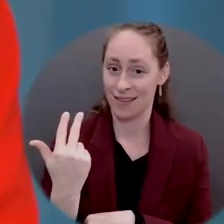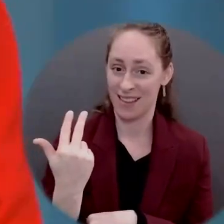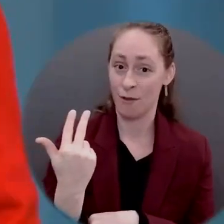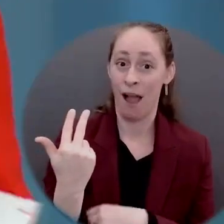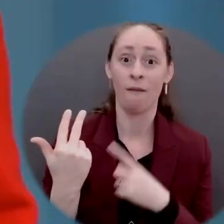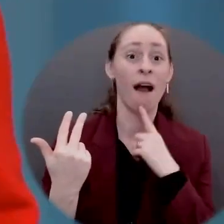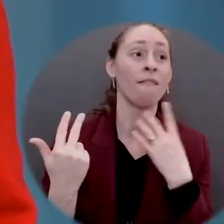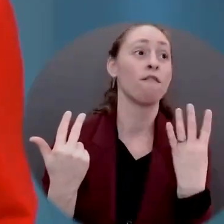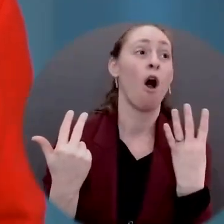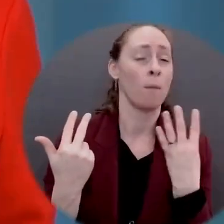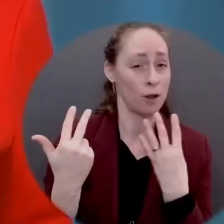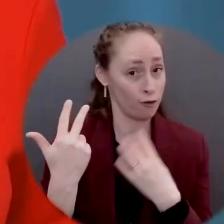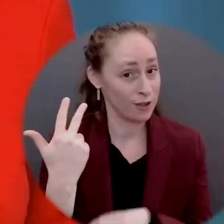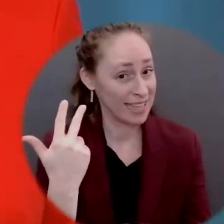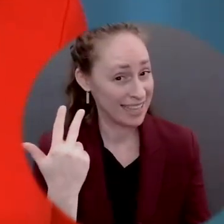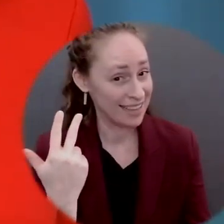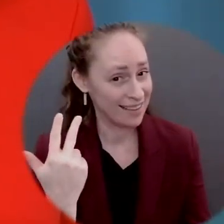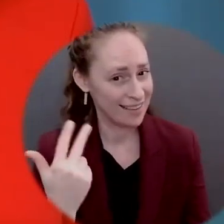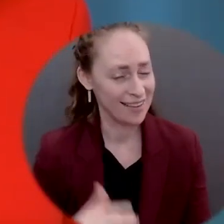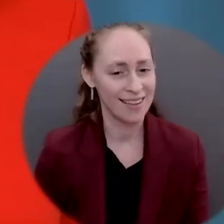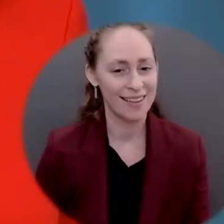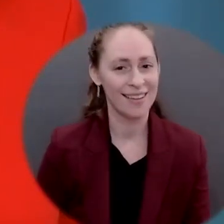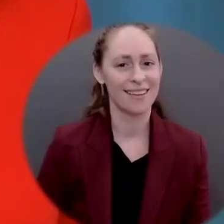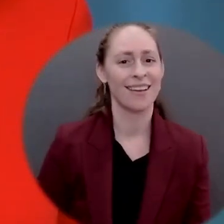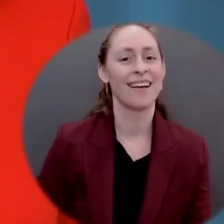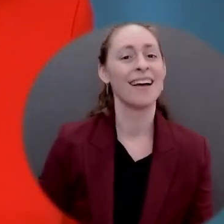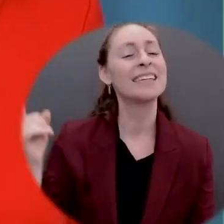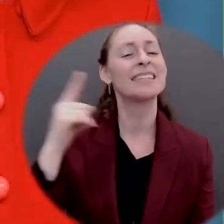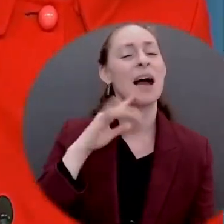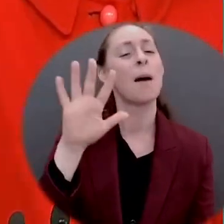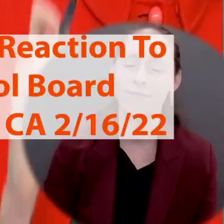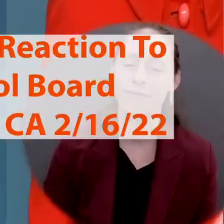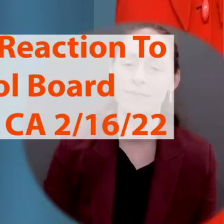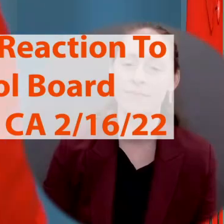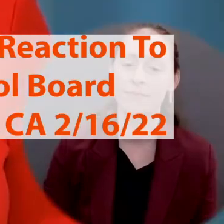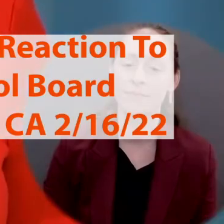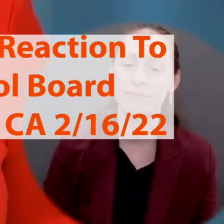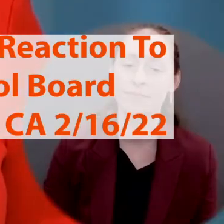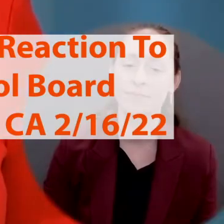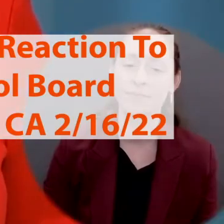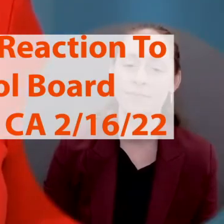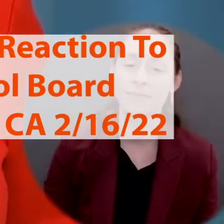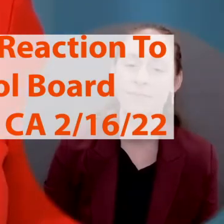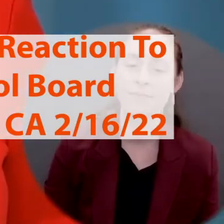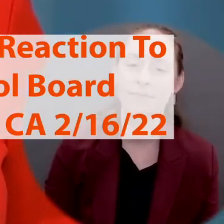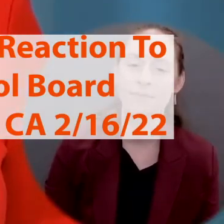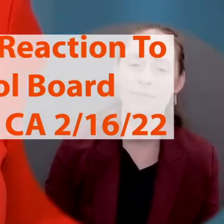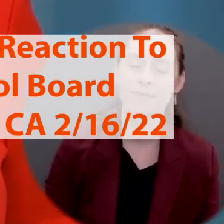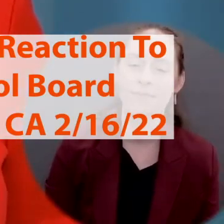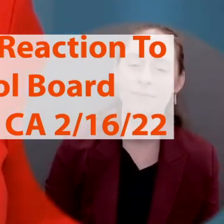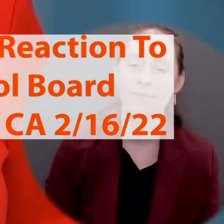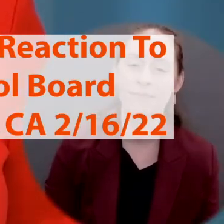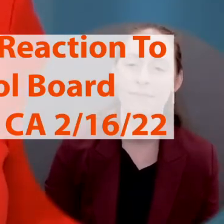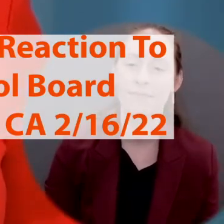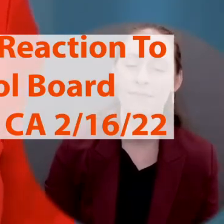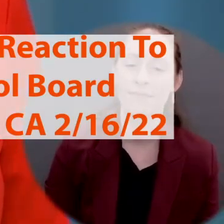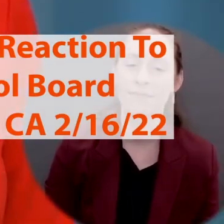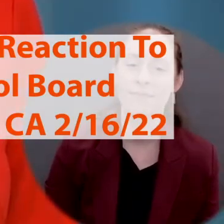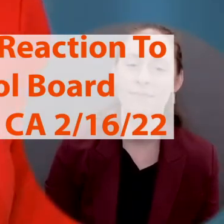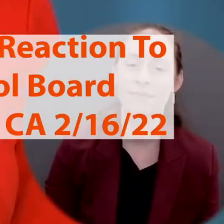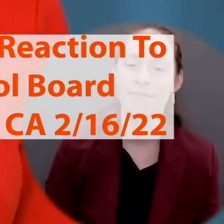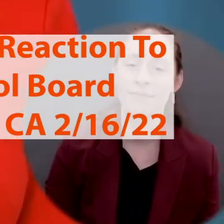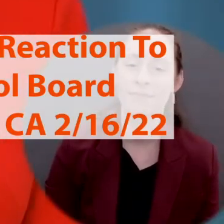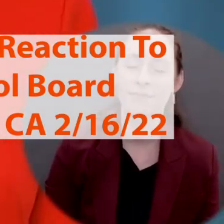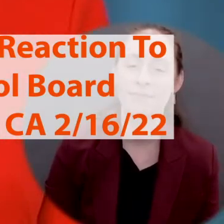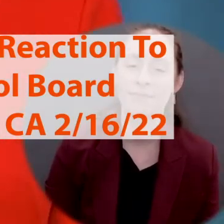The president meant about 4, and I don't have anything further to add to that. Go ahead. Last night, voters in San Francisco voted to recall 3 school